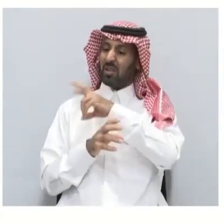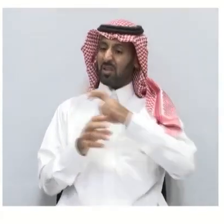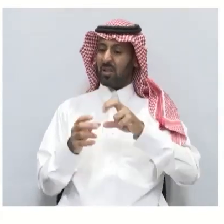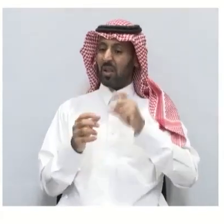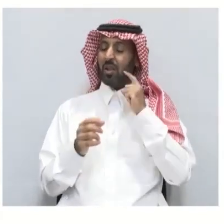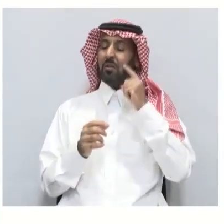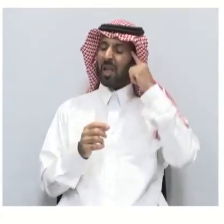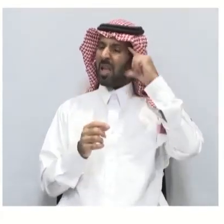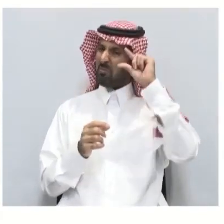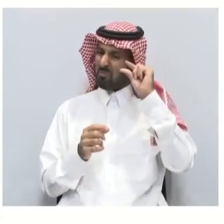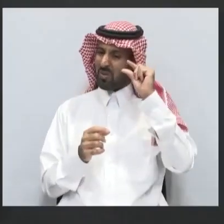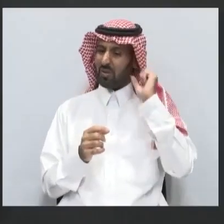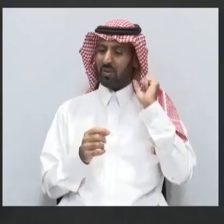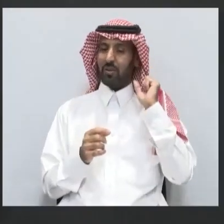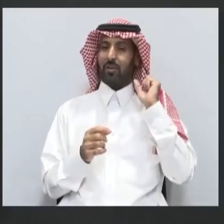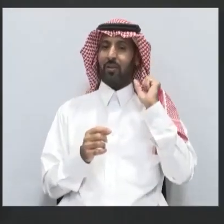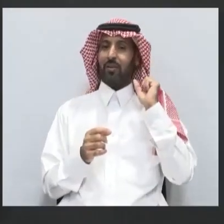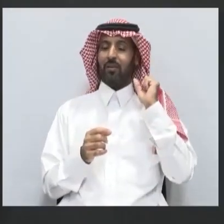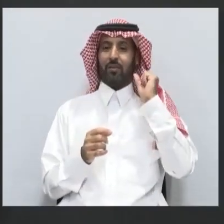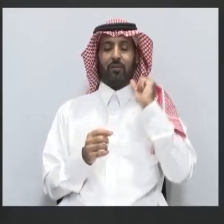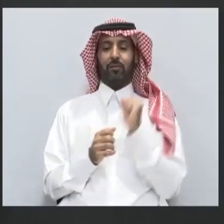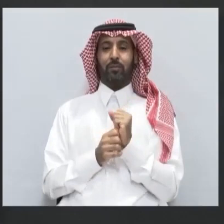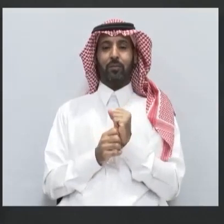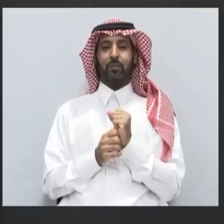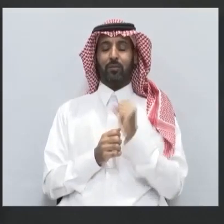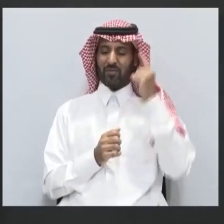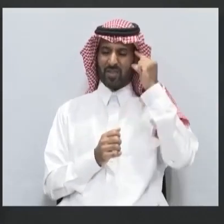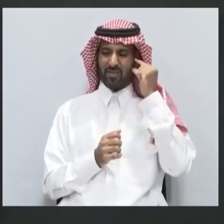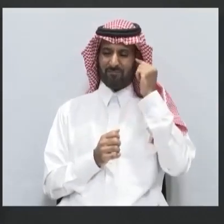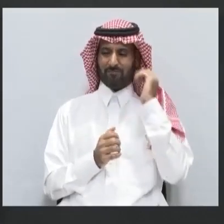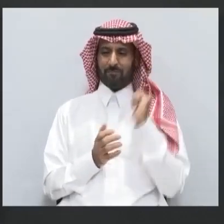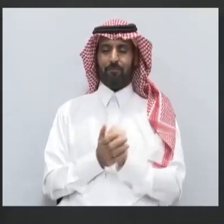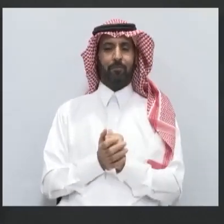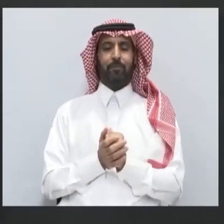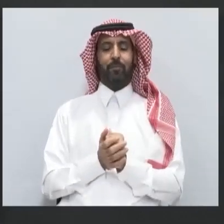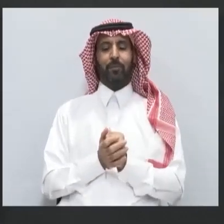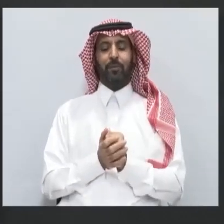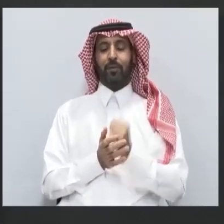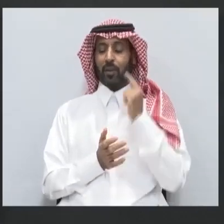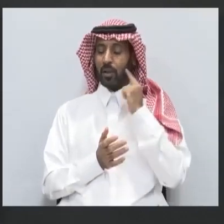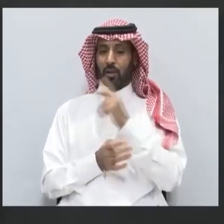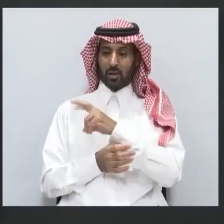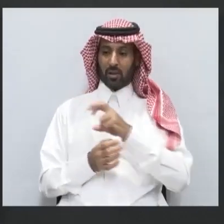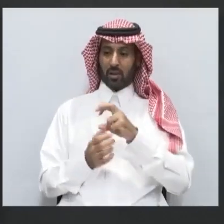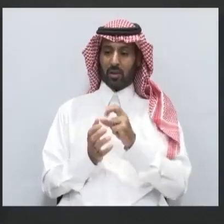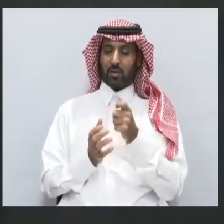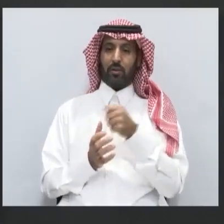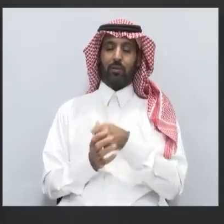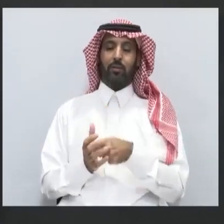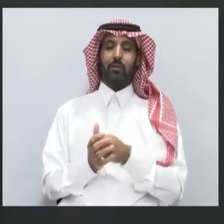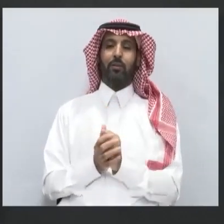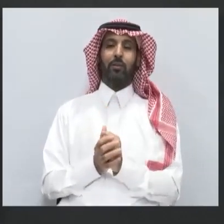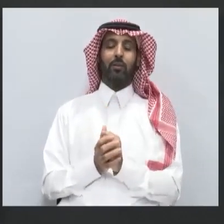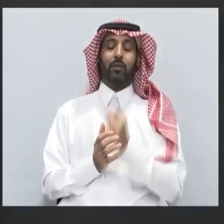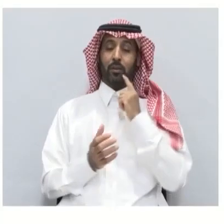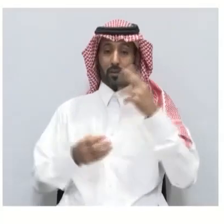foolish? Yes, it's almost a synonym for the word stupid. The most foolish criminal.